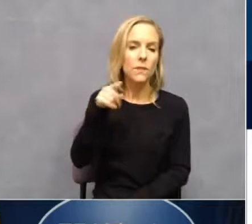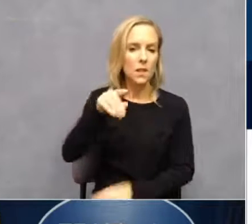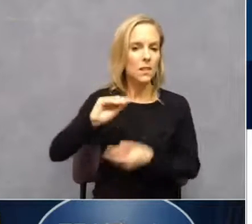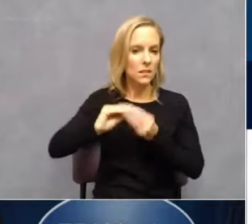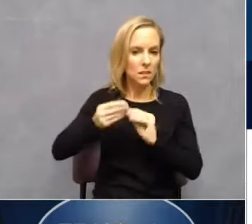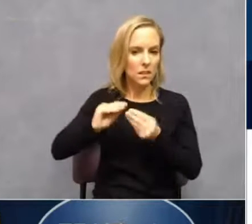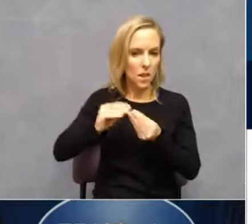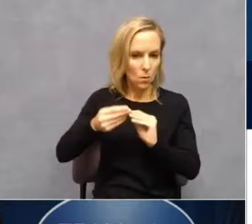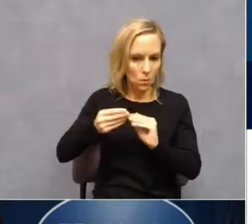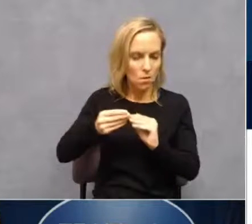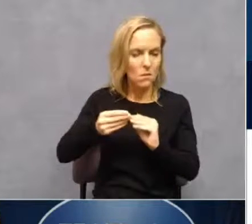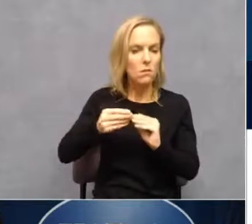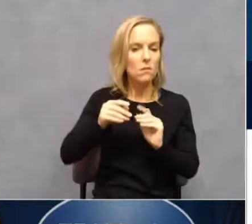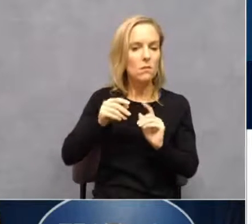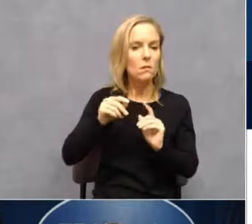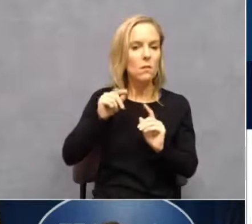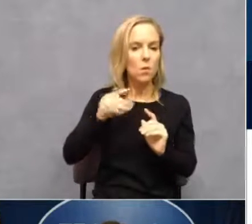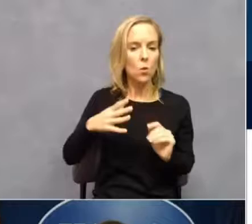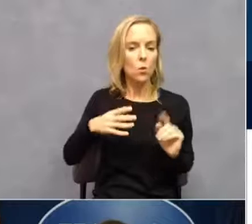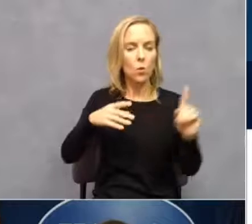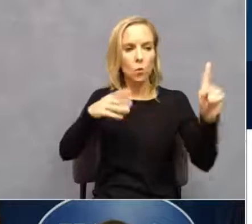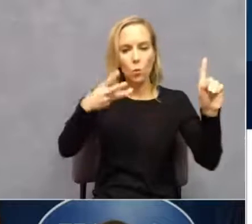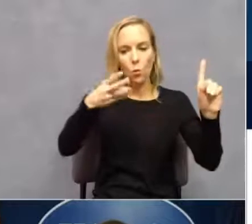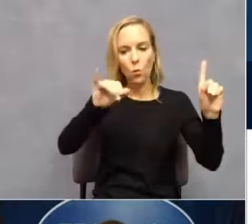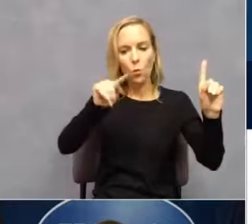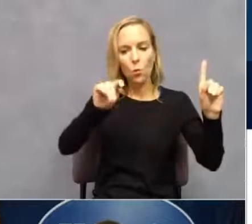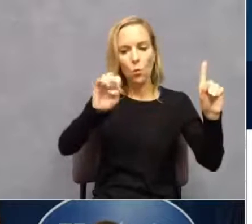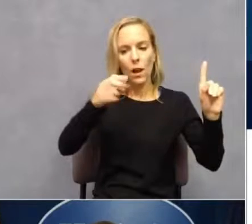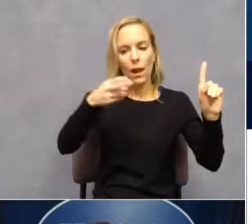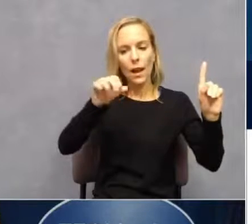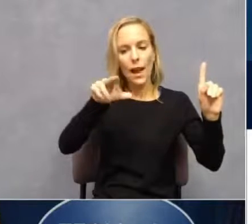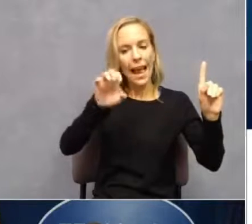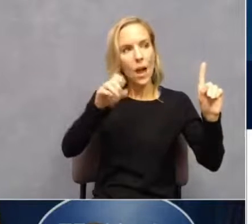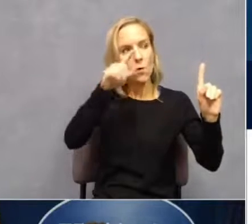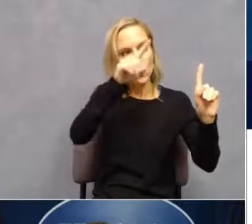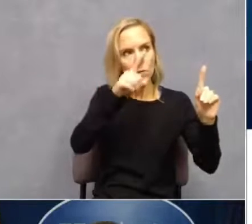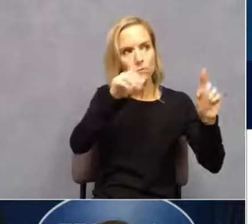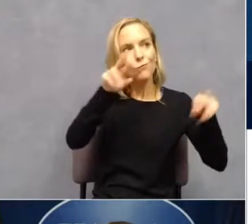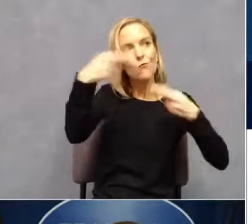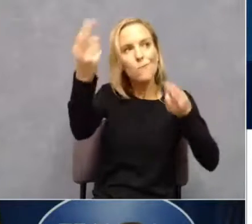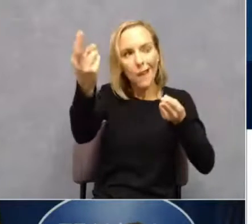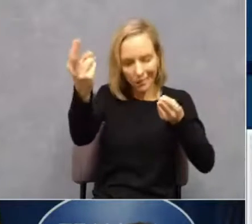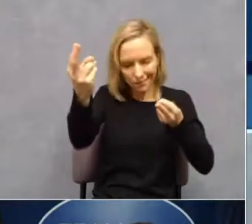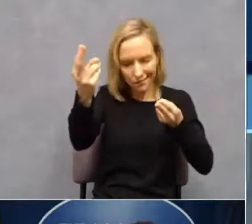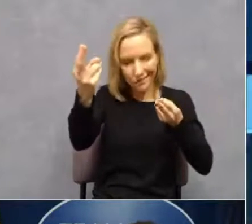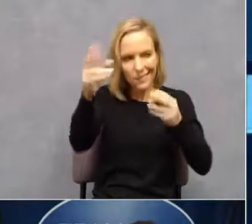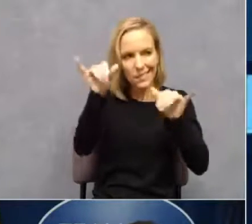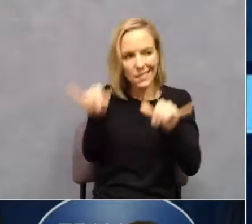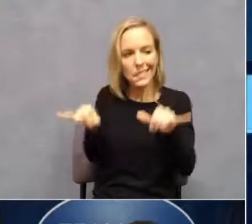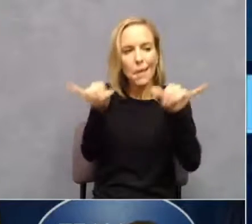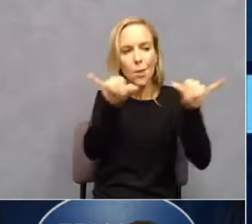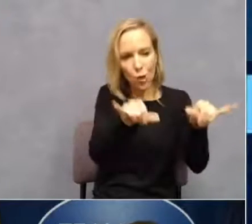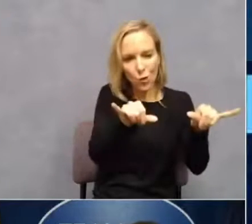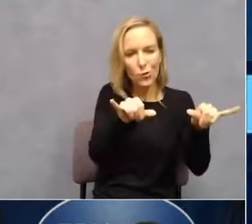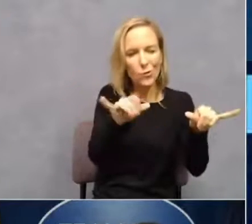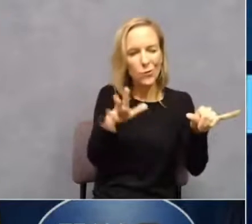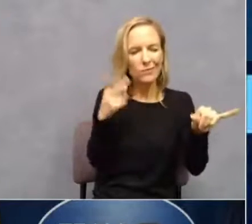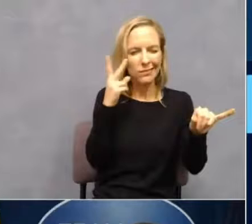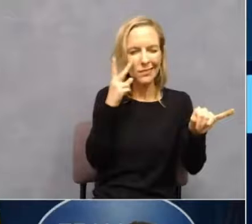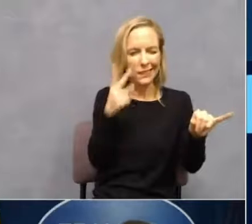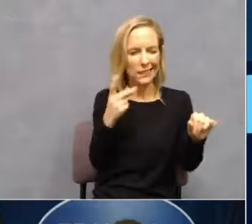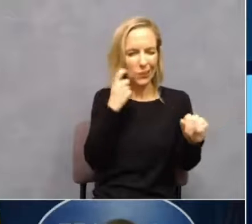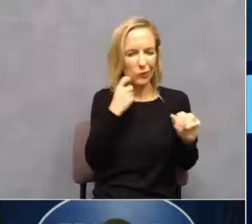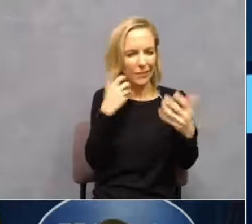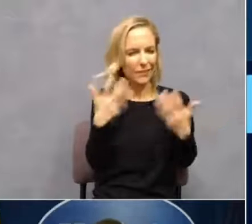there, the White House has given some recommendations. They're similar to ones that we've seen recently.